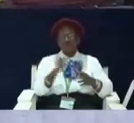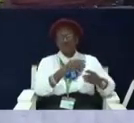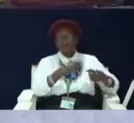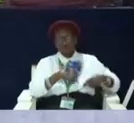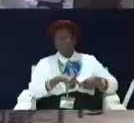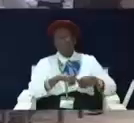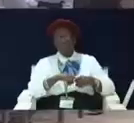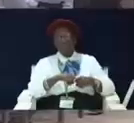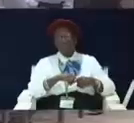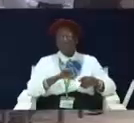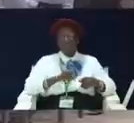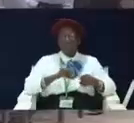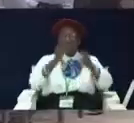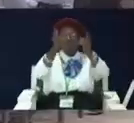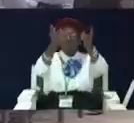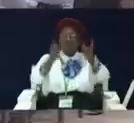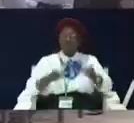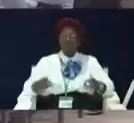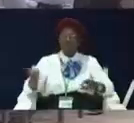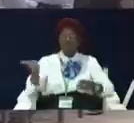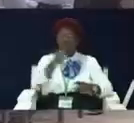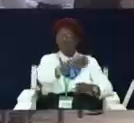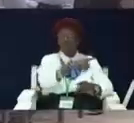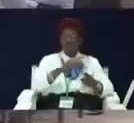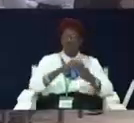I want you to pray. Father,